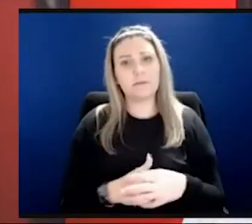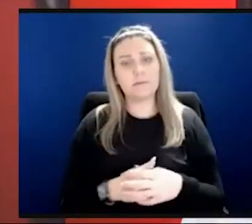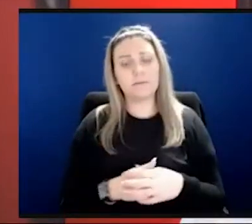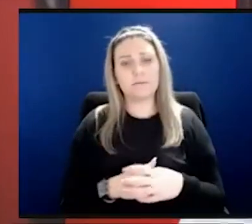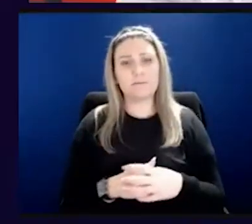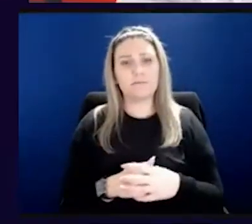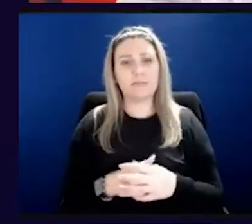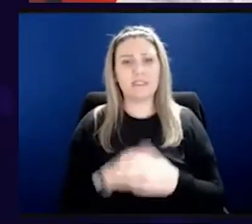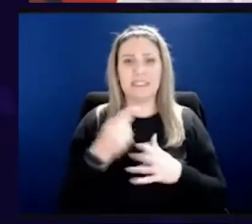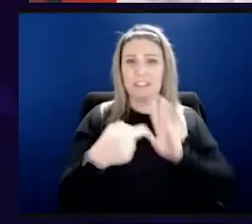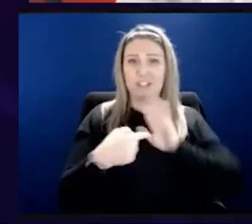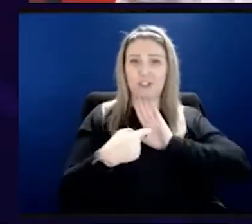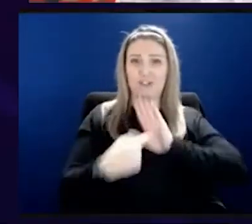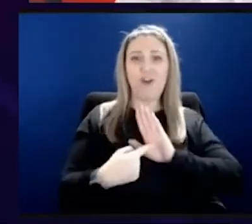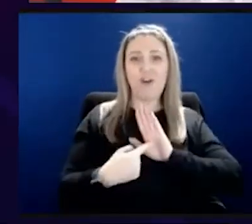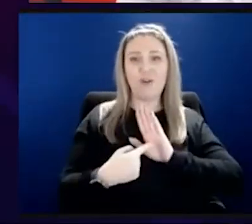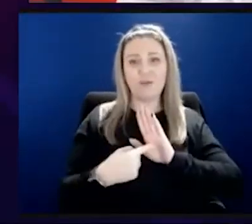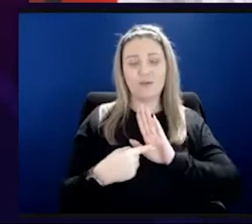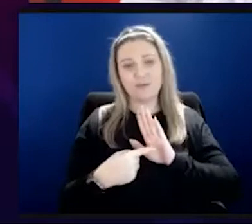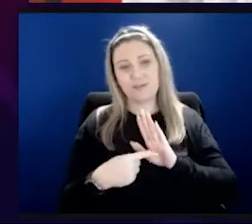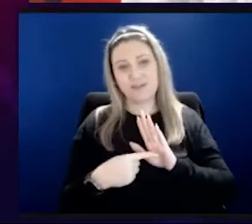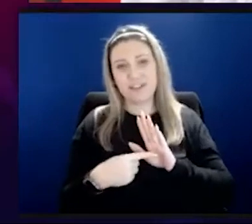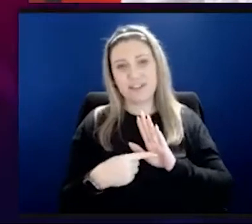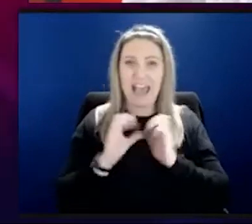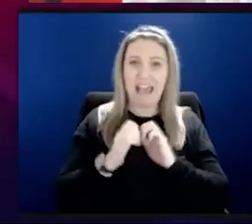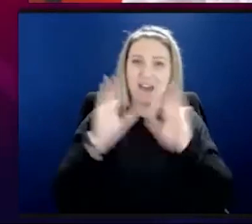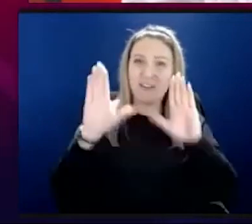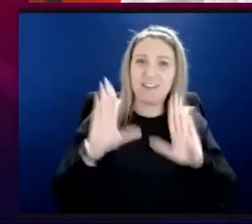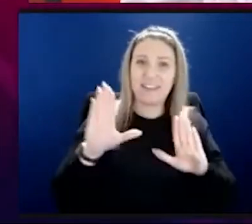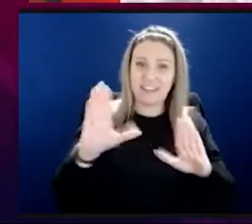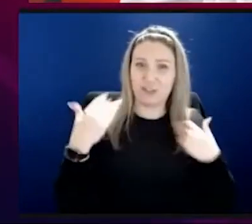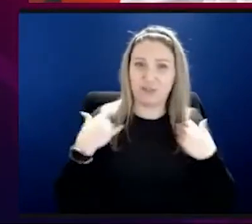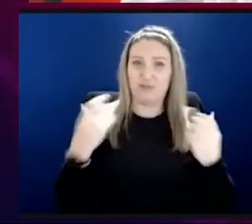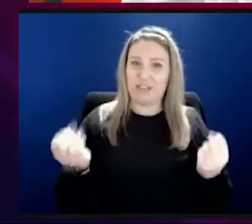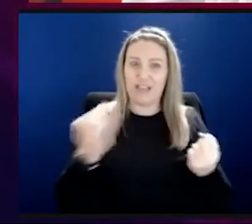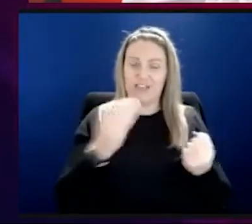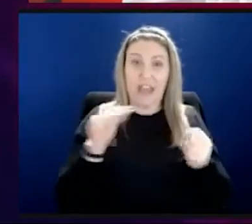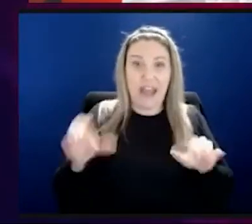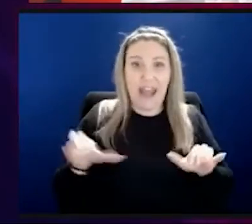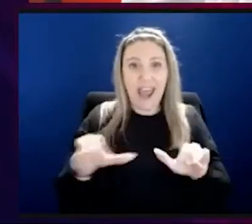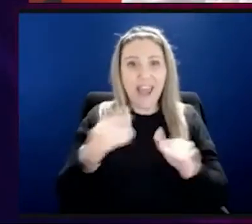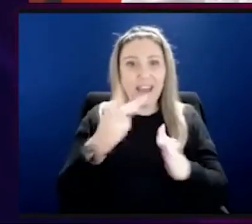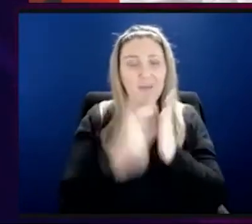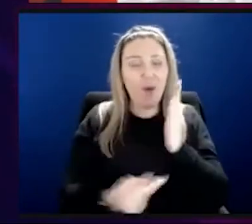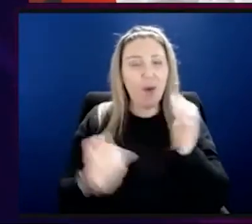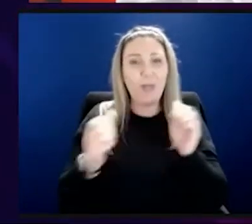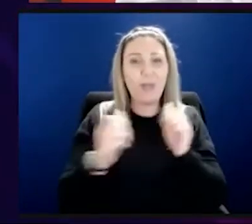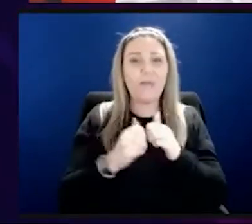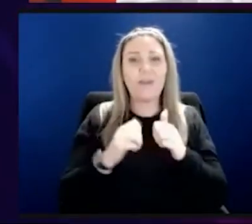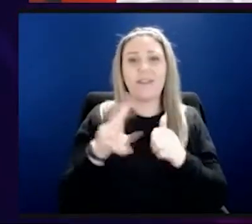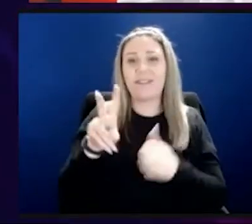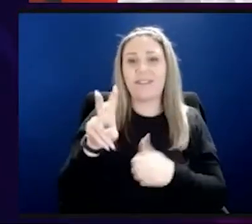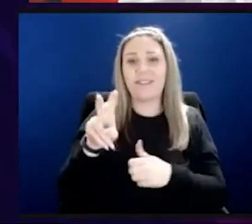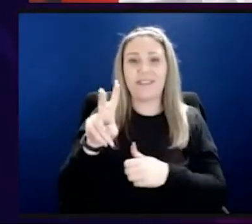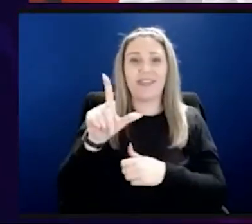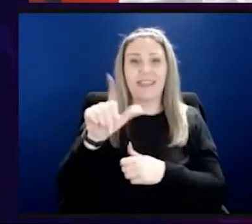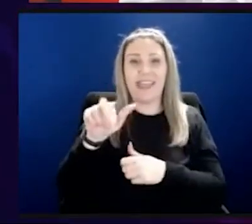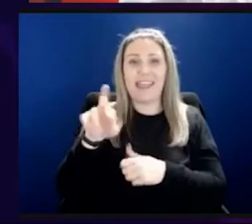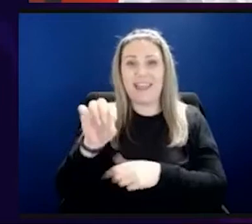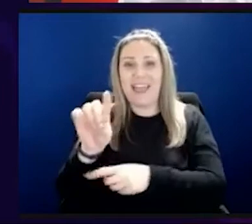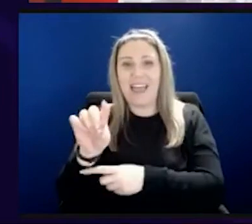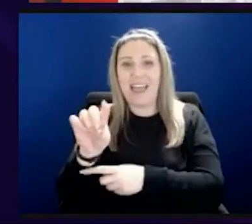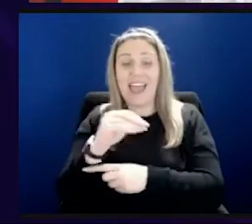that by how great his recovery has been and how active he's been both with his VAD and with his transplant. And